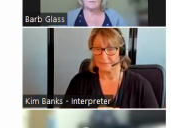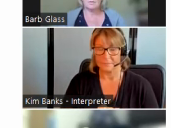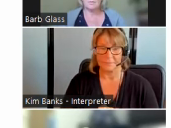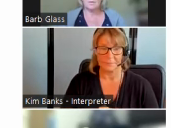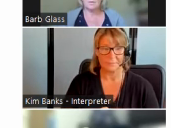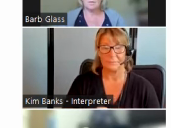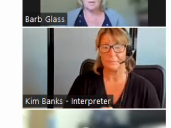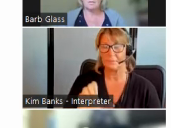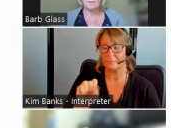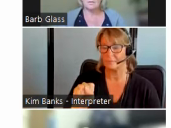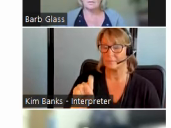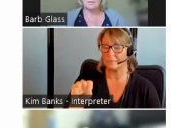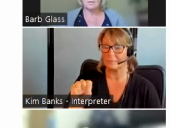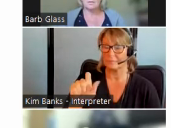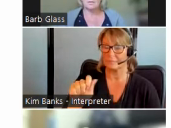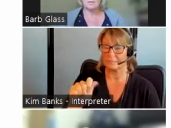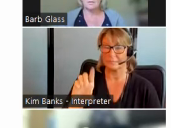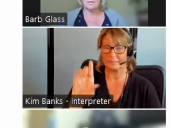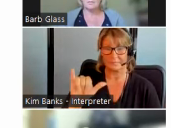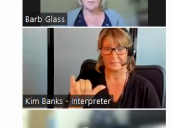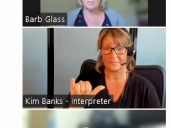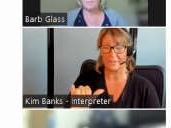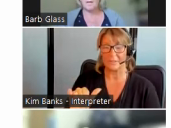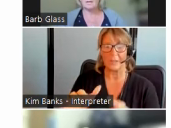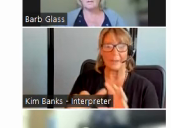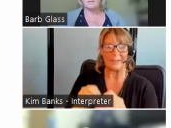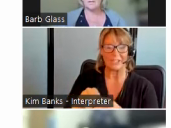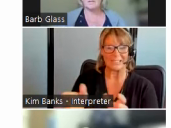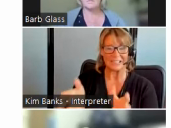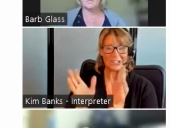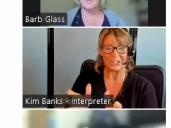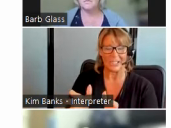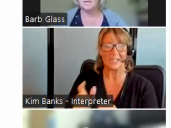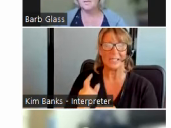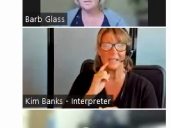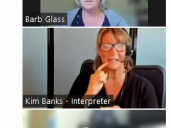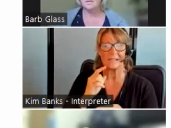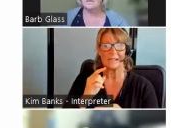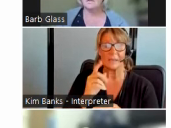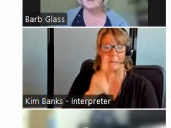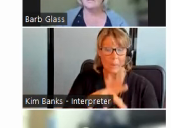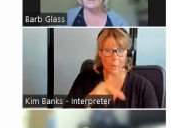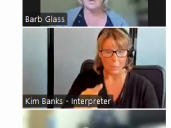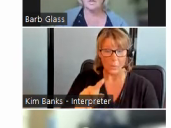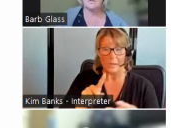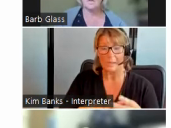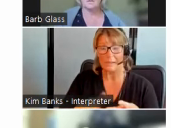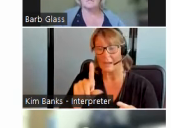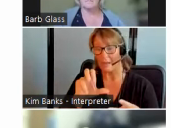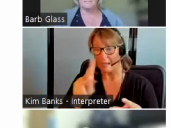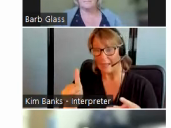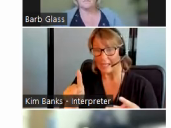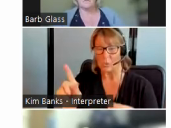Stacy's just noted in the chat the link where the playback and the slide deck will be available for you next